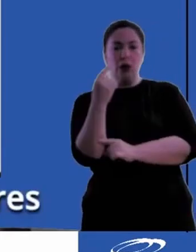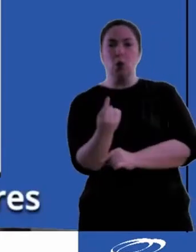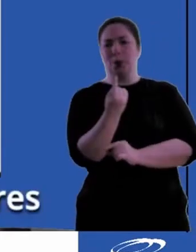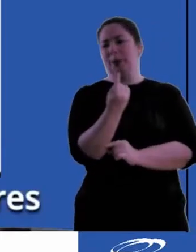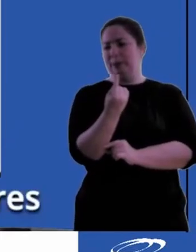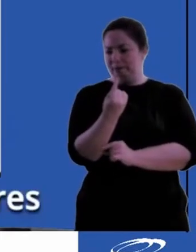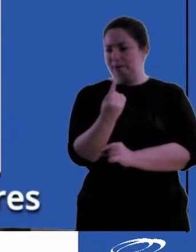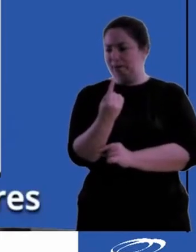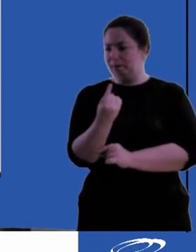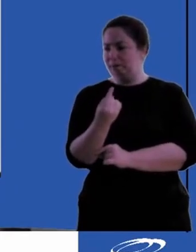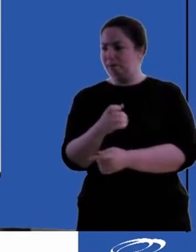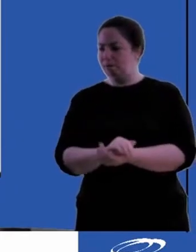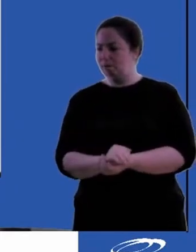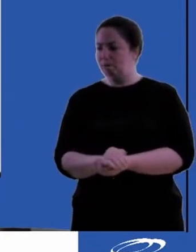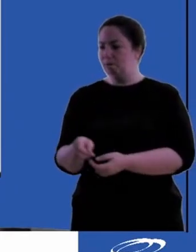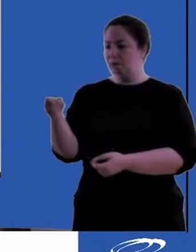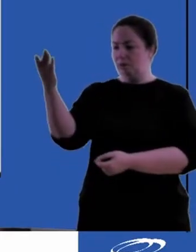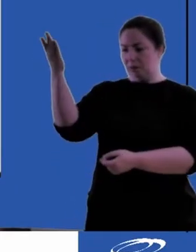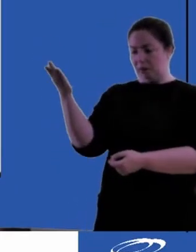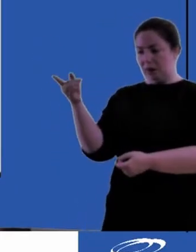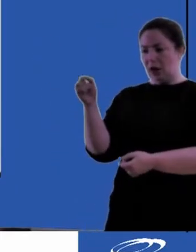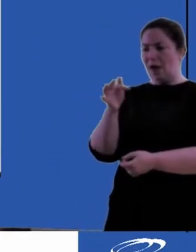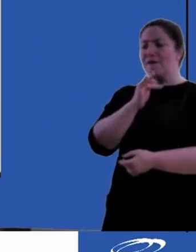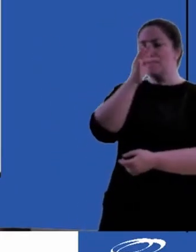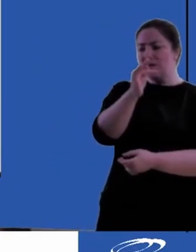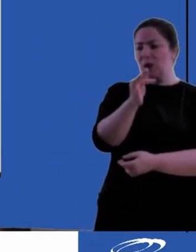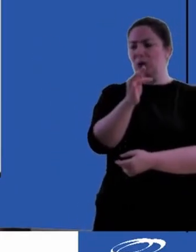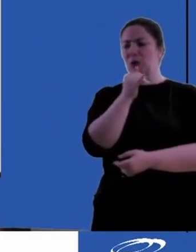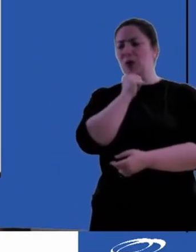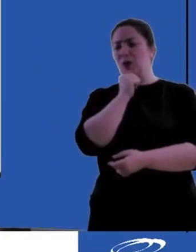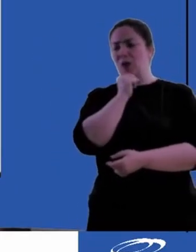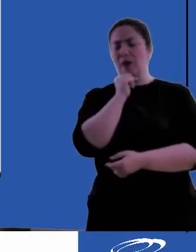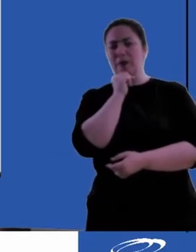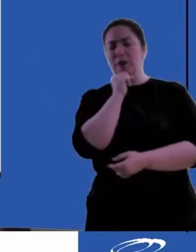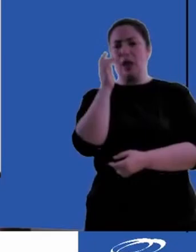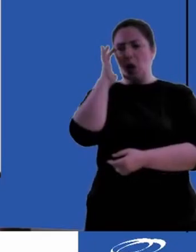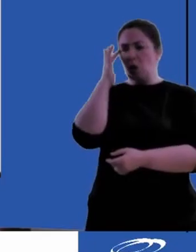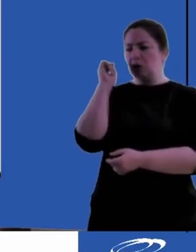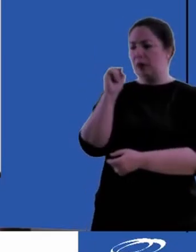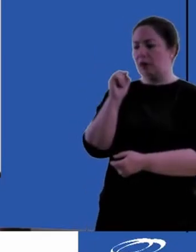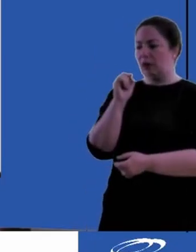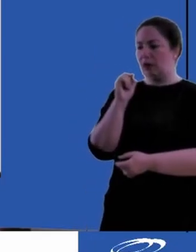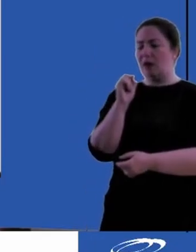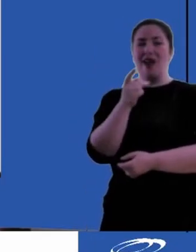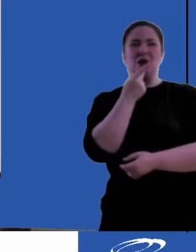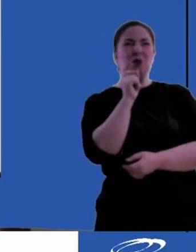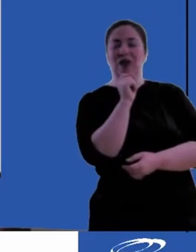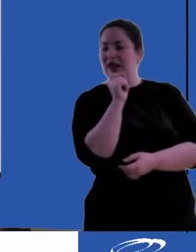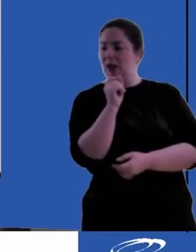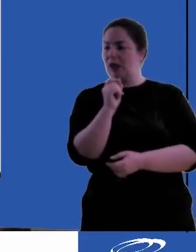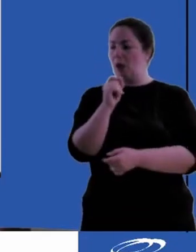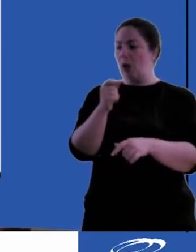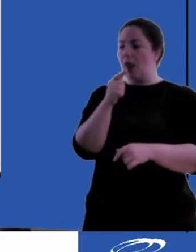better panels, right, in the future. But still, I mentioned that synovial fluid is not perfectly sensitive